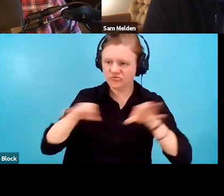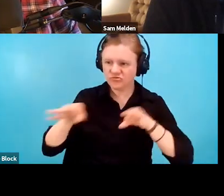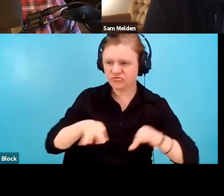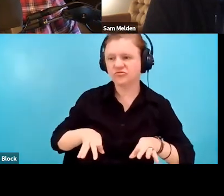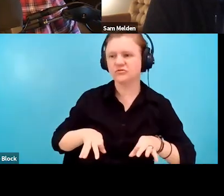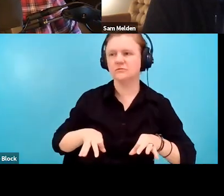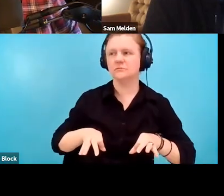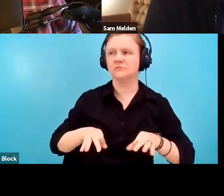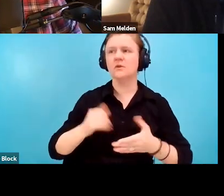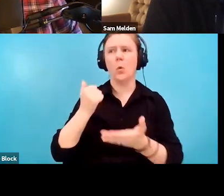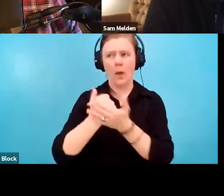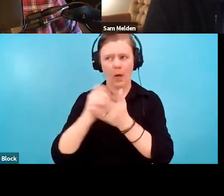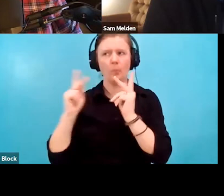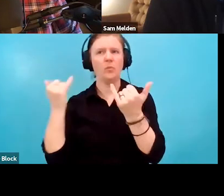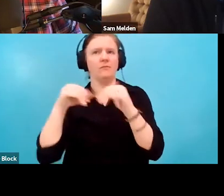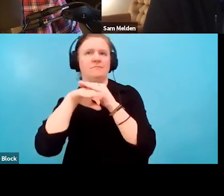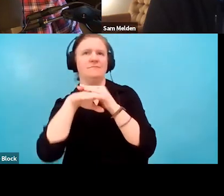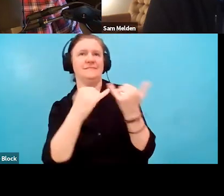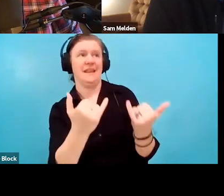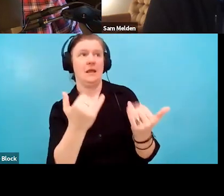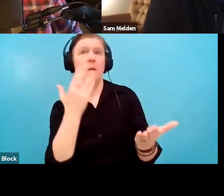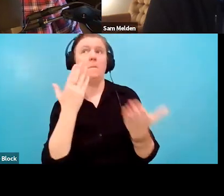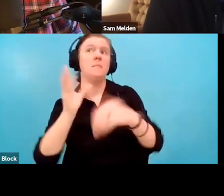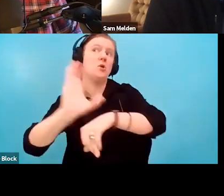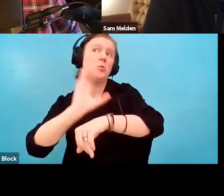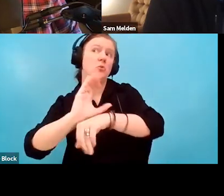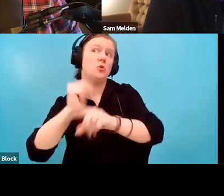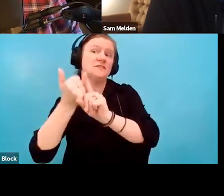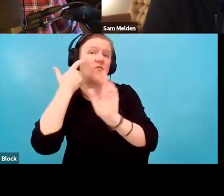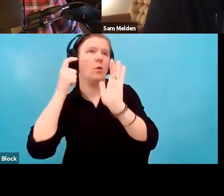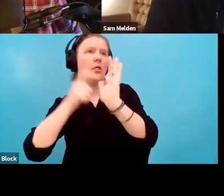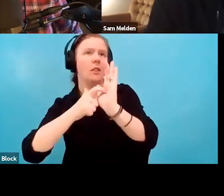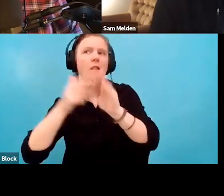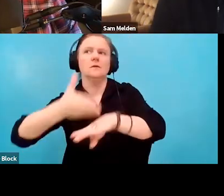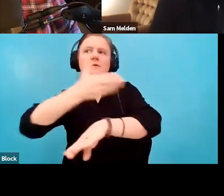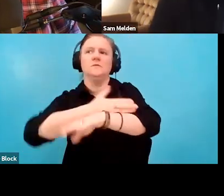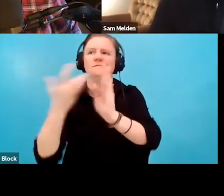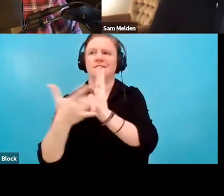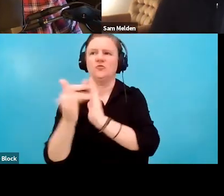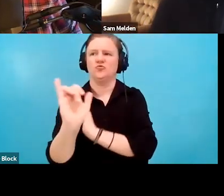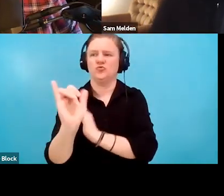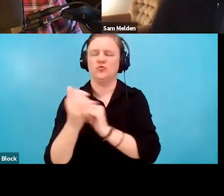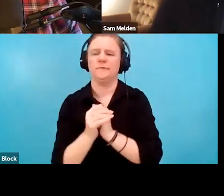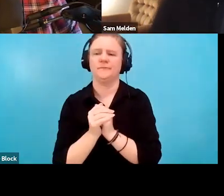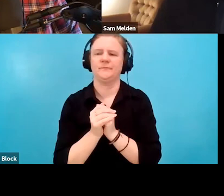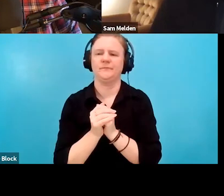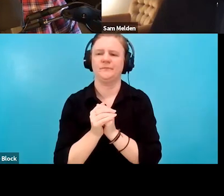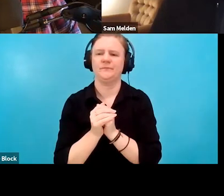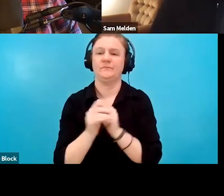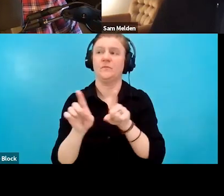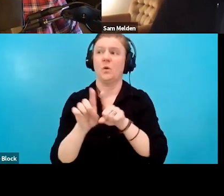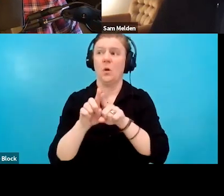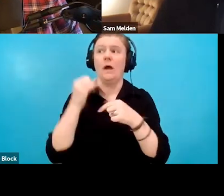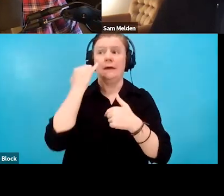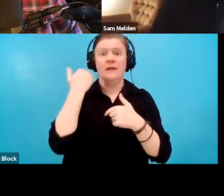people today, and you might be helping someone else later on down the line. It's also quite interesting, by the way, after you've done hundreds